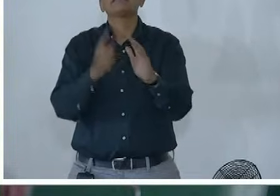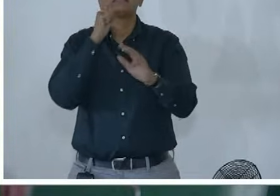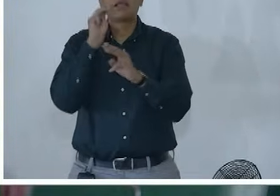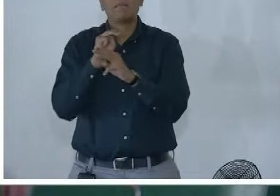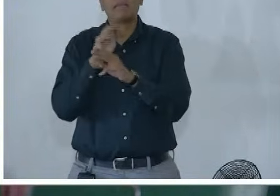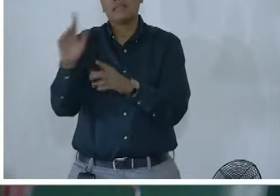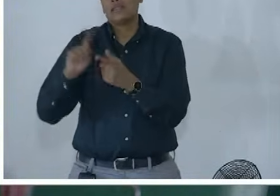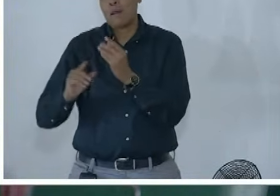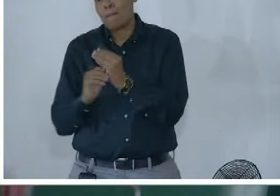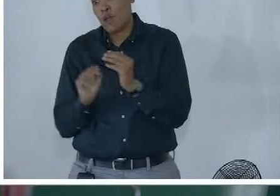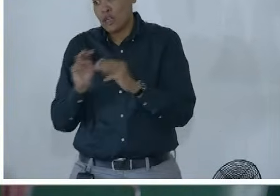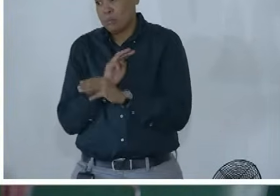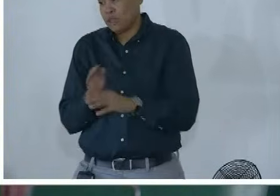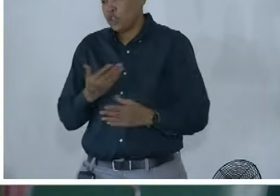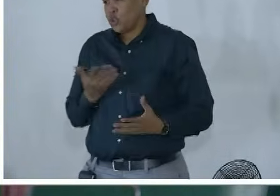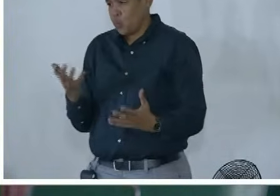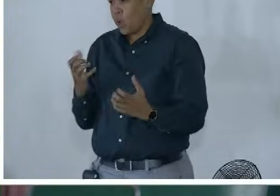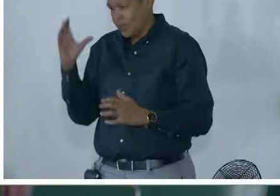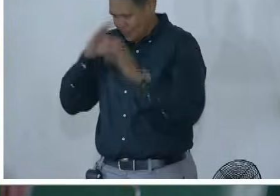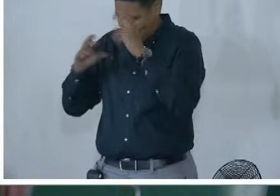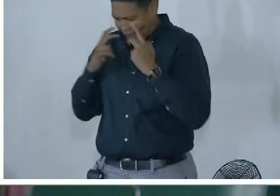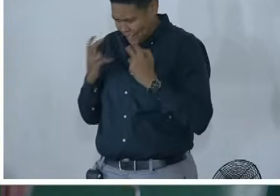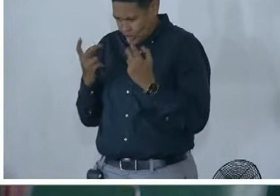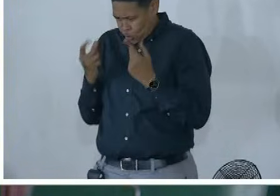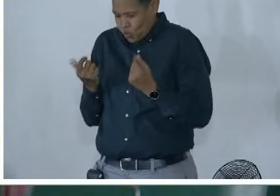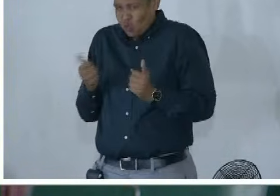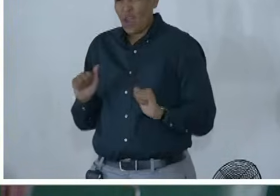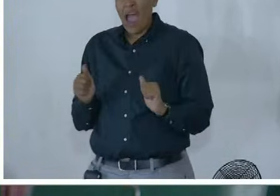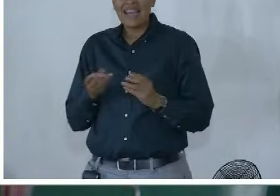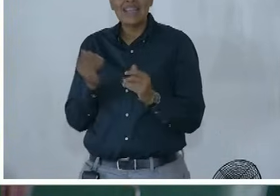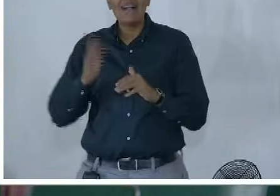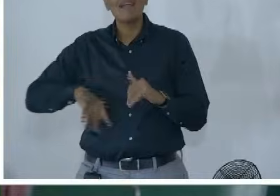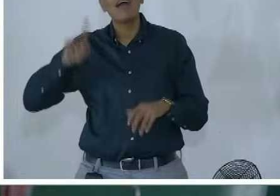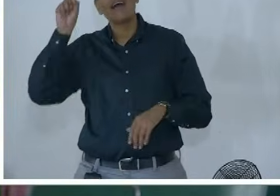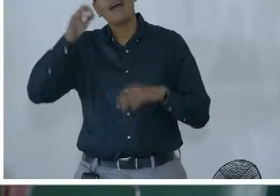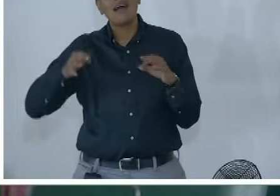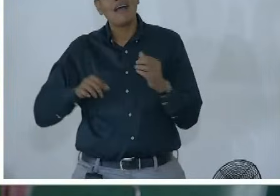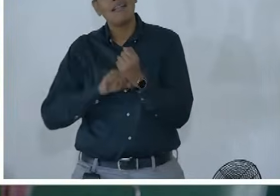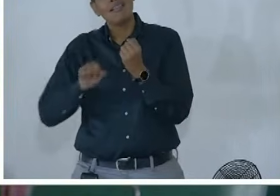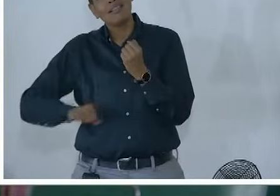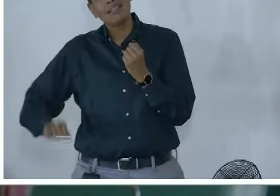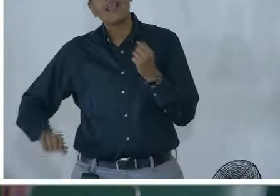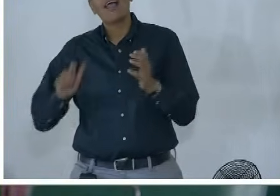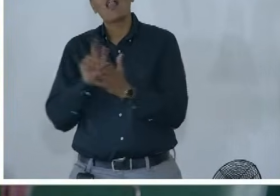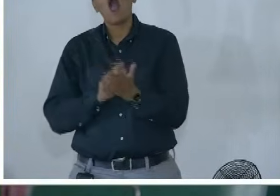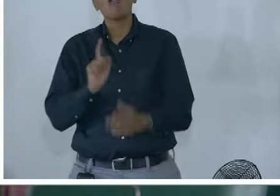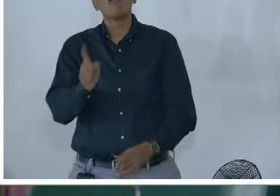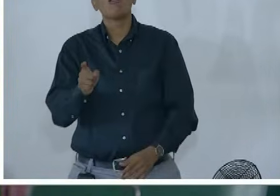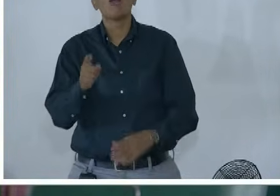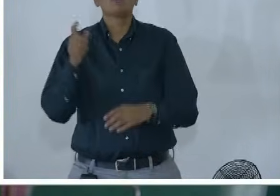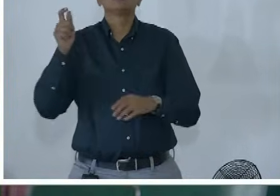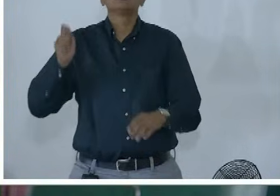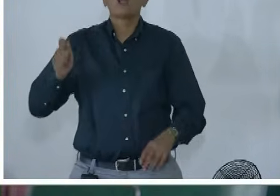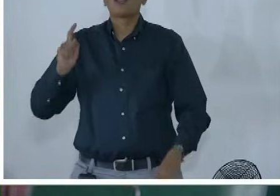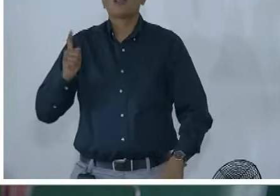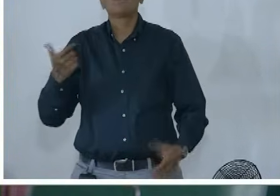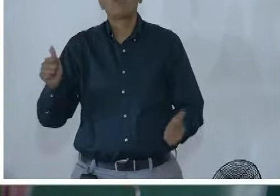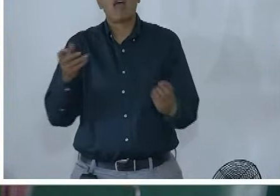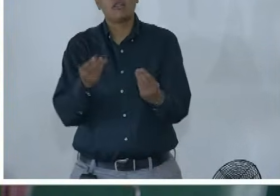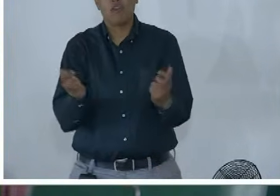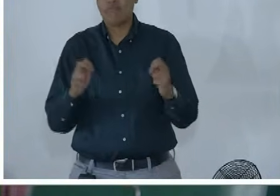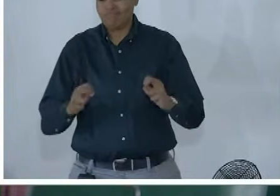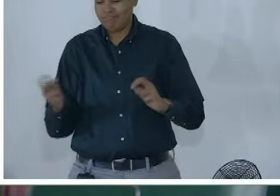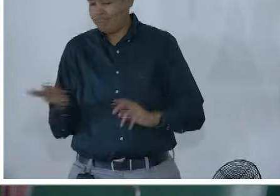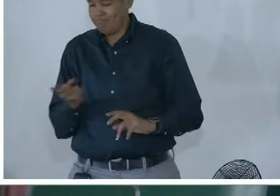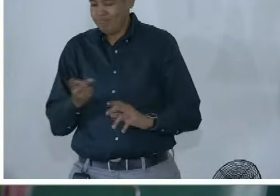Minister and the Ministry is trying to bring here to us in this country to help